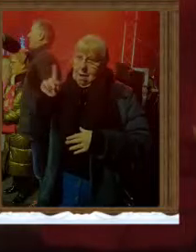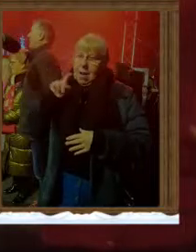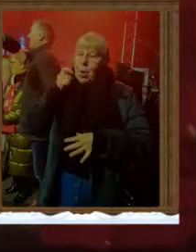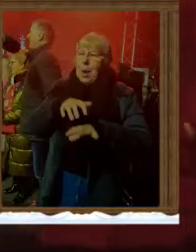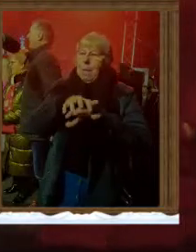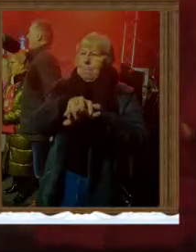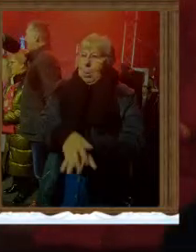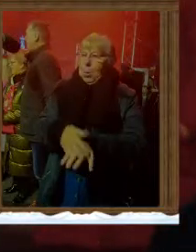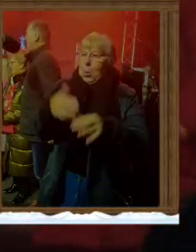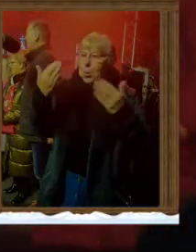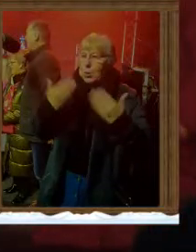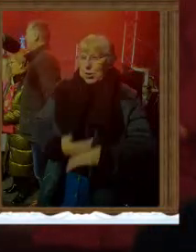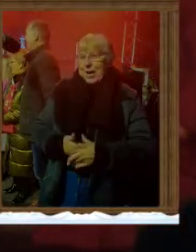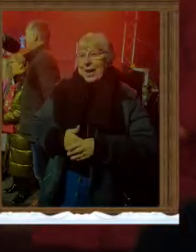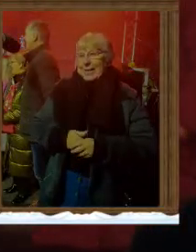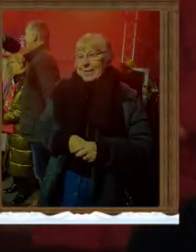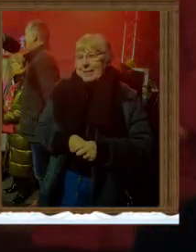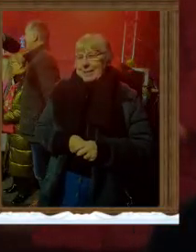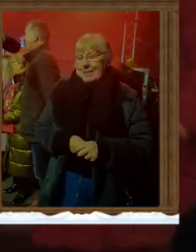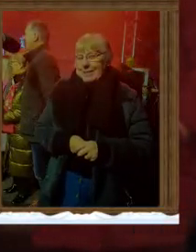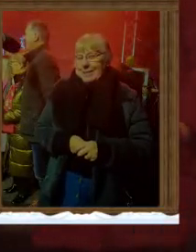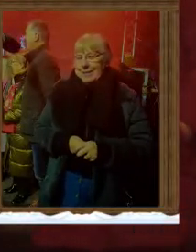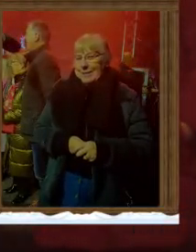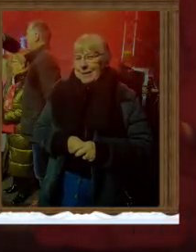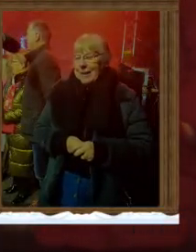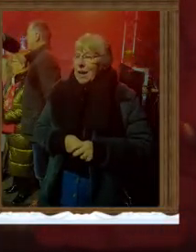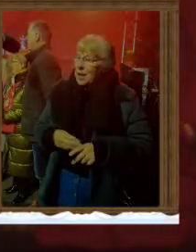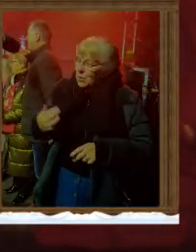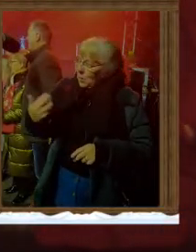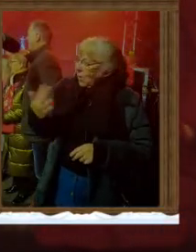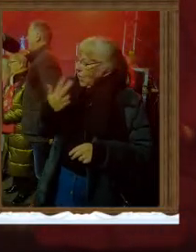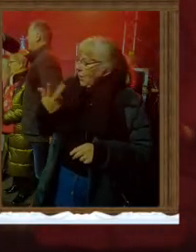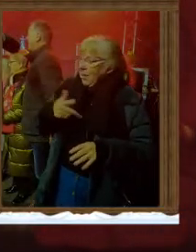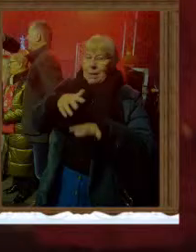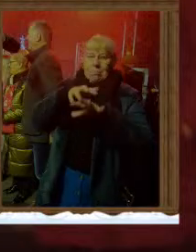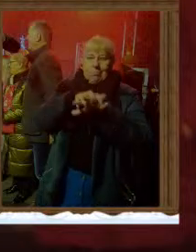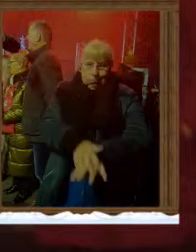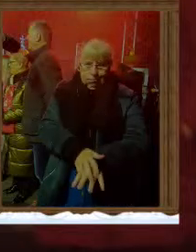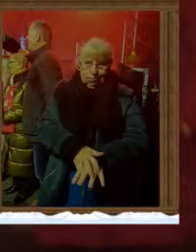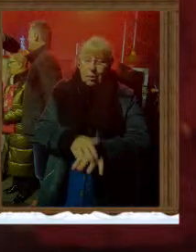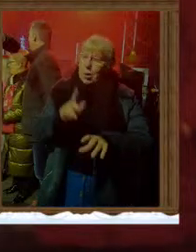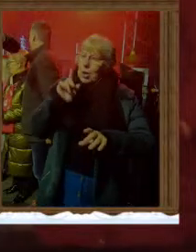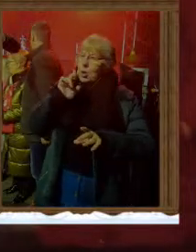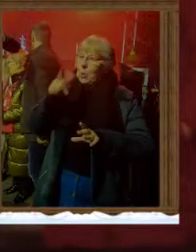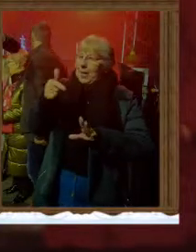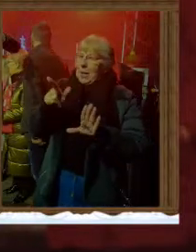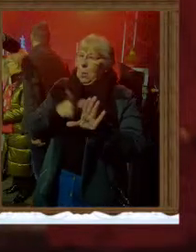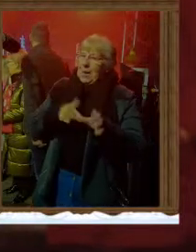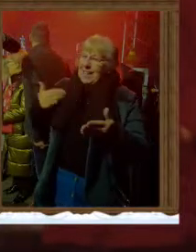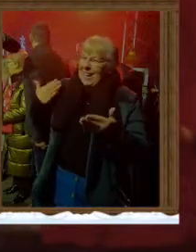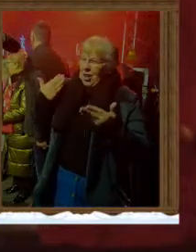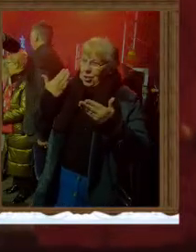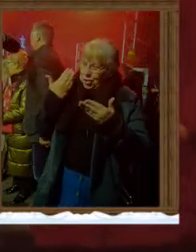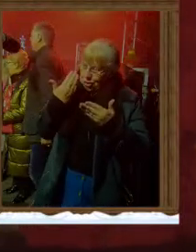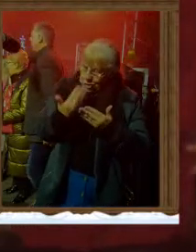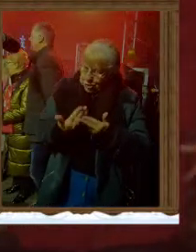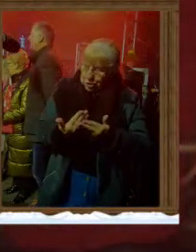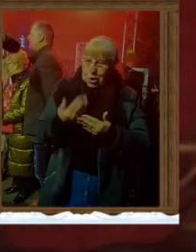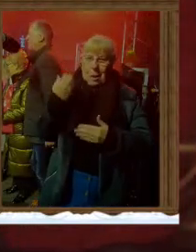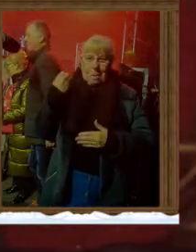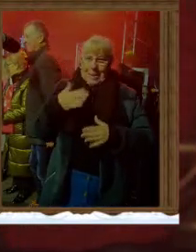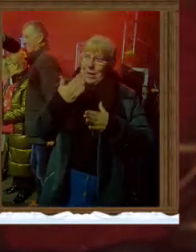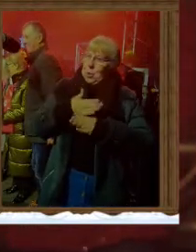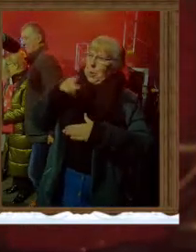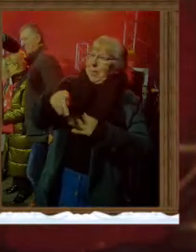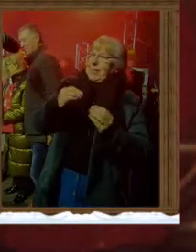lights tonight and hitting the button 21 years later from when he first started here in